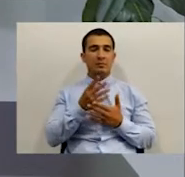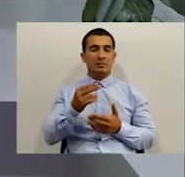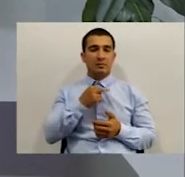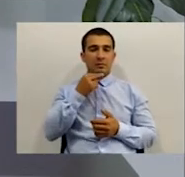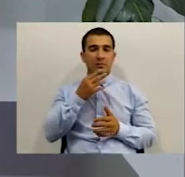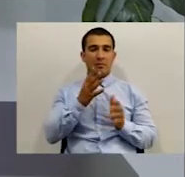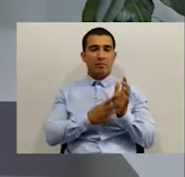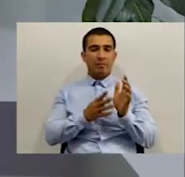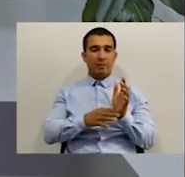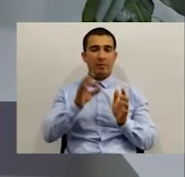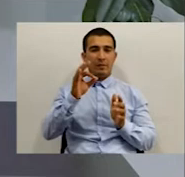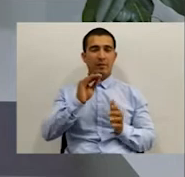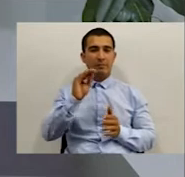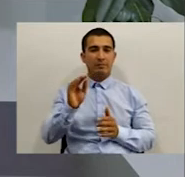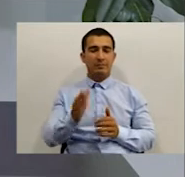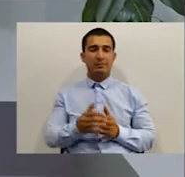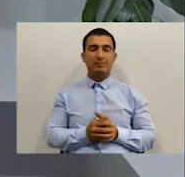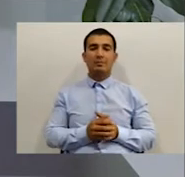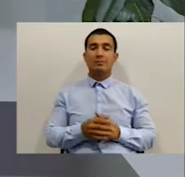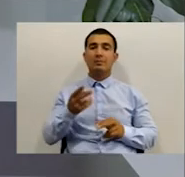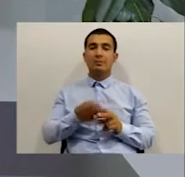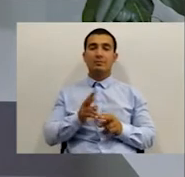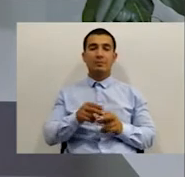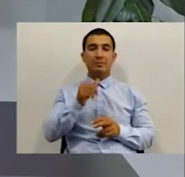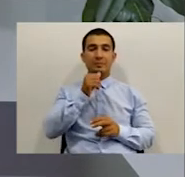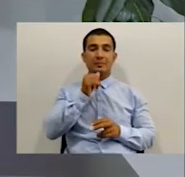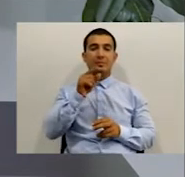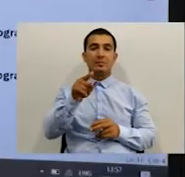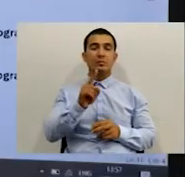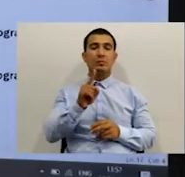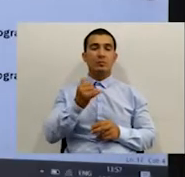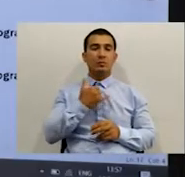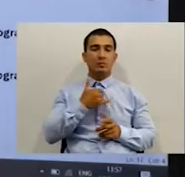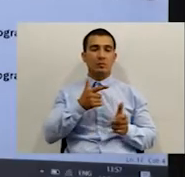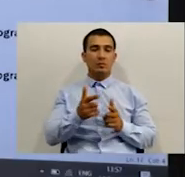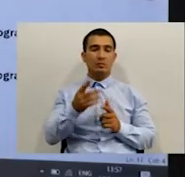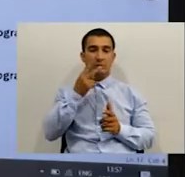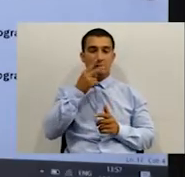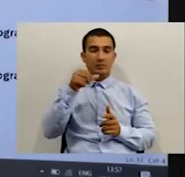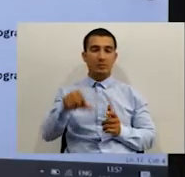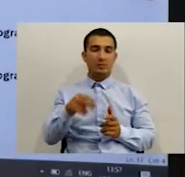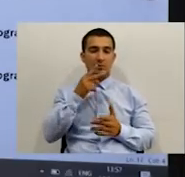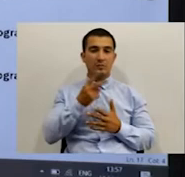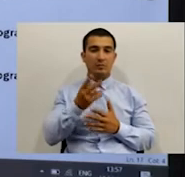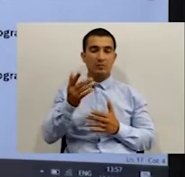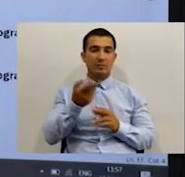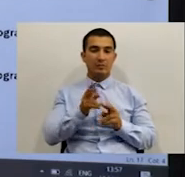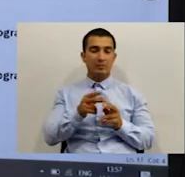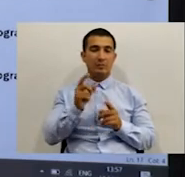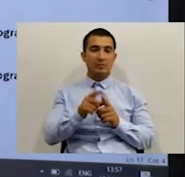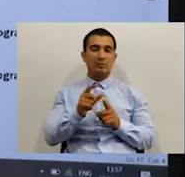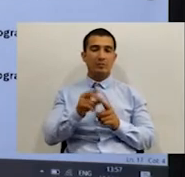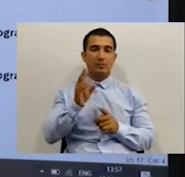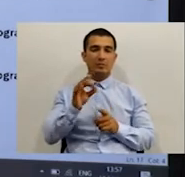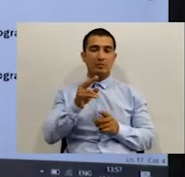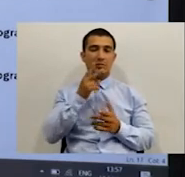funksiyasini yozaman, ichiga misol uchun 90 gradusni yozaman. Qani mana shu dasturimizni ishlatib ko'rsak, qanday chizma hosil bo'ladi? Mana